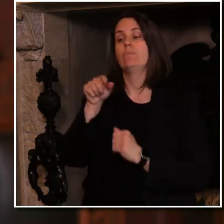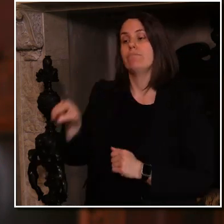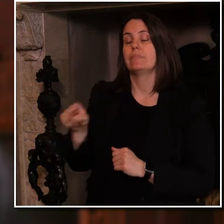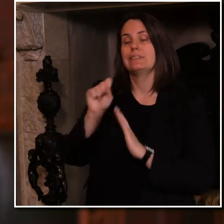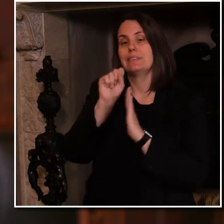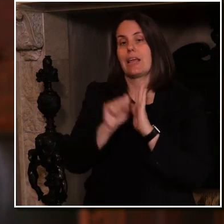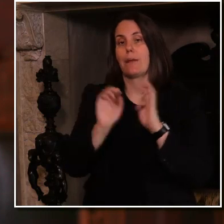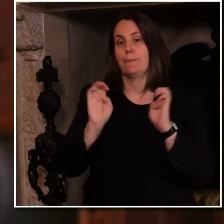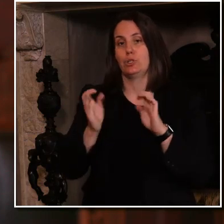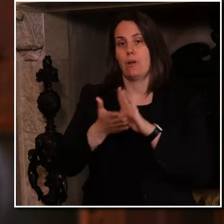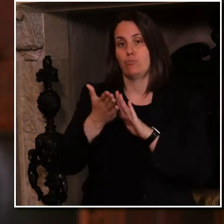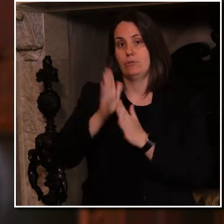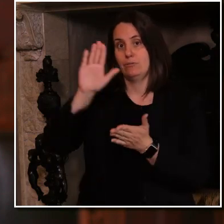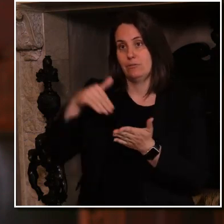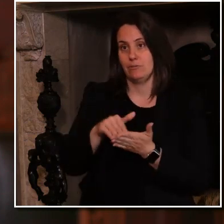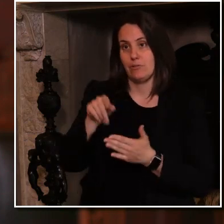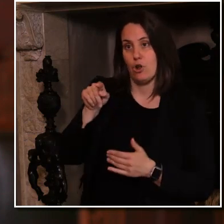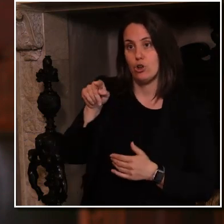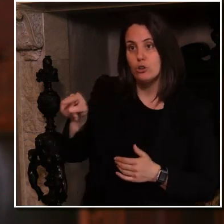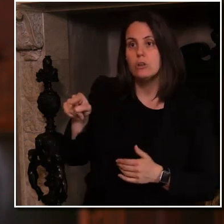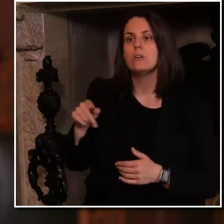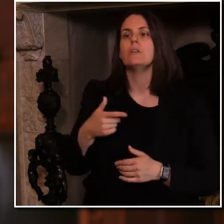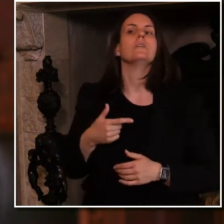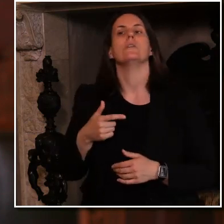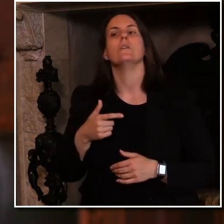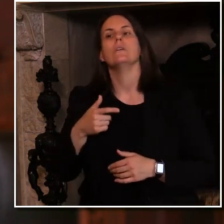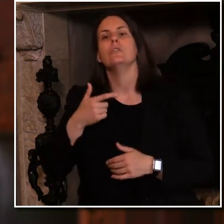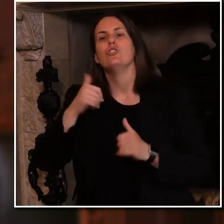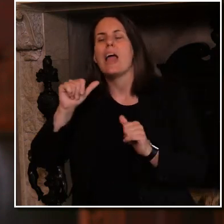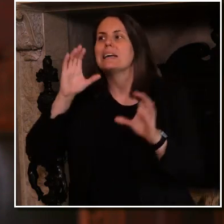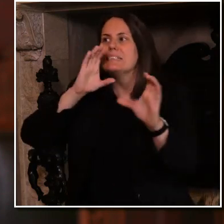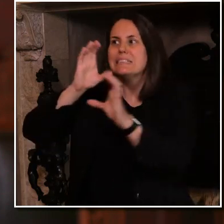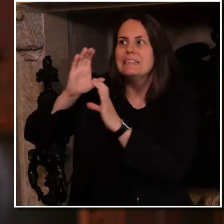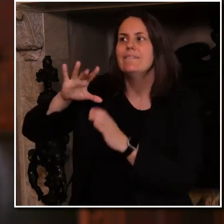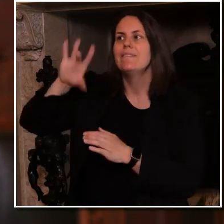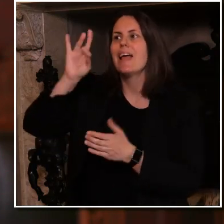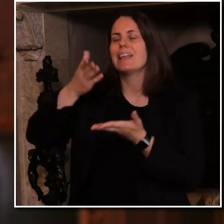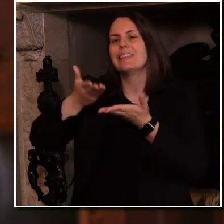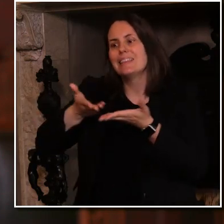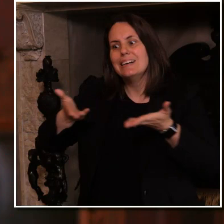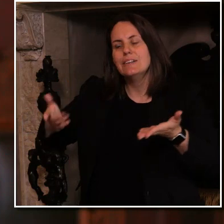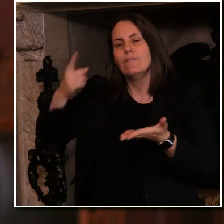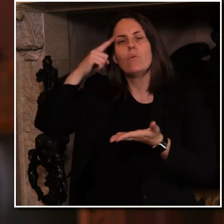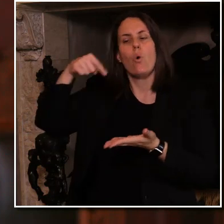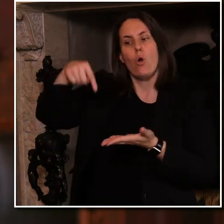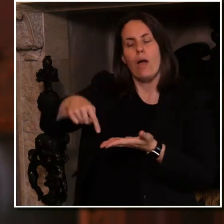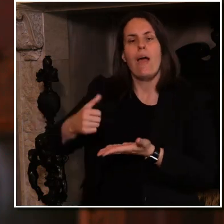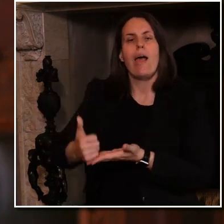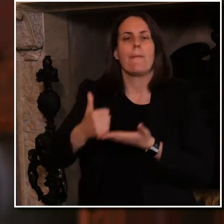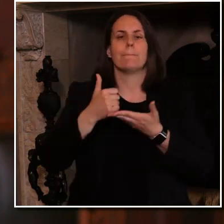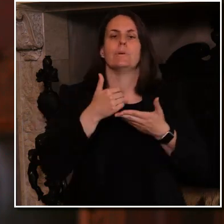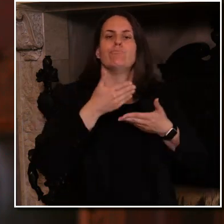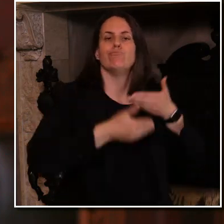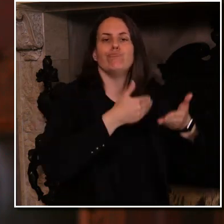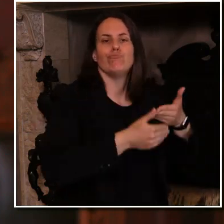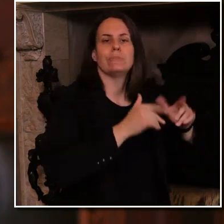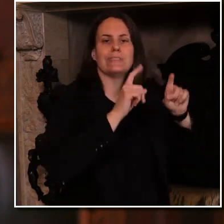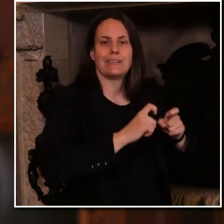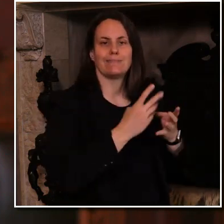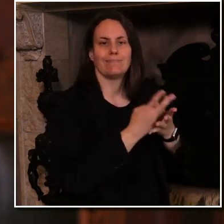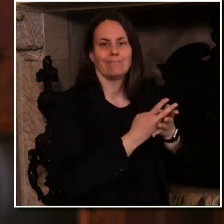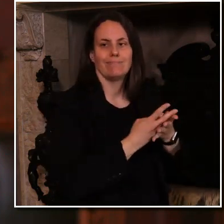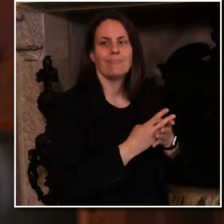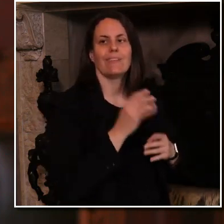are working to purchase Thermo Fisher kits and Genturi supplies, swabs, other